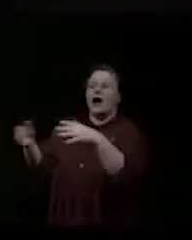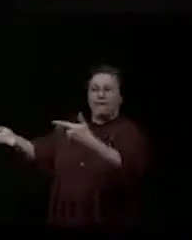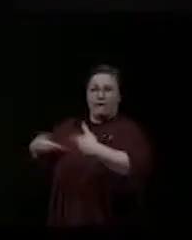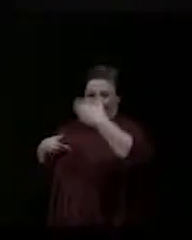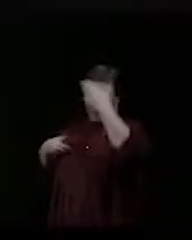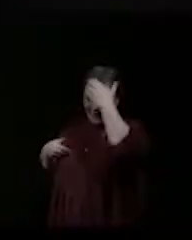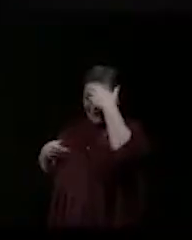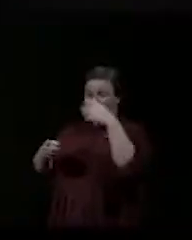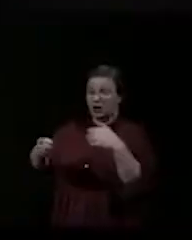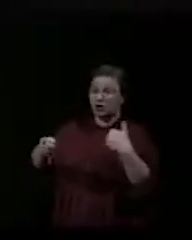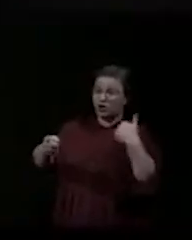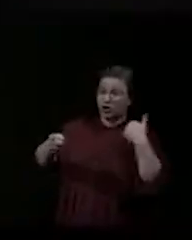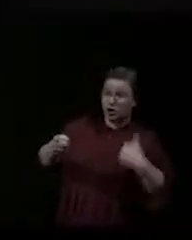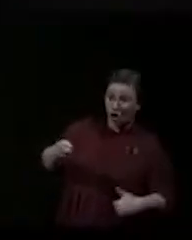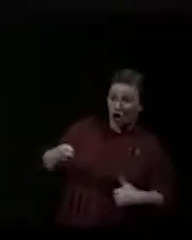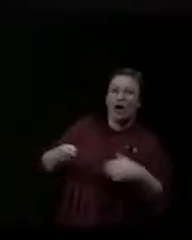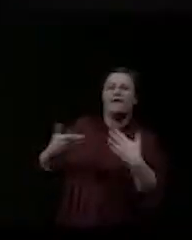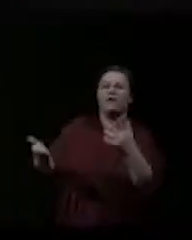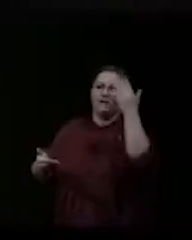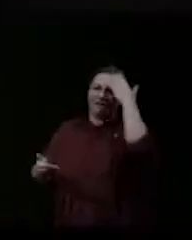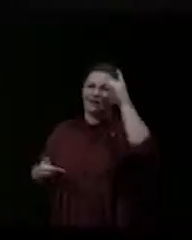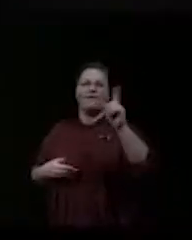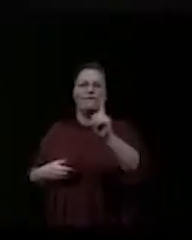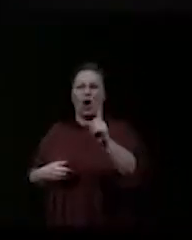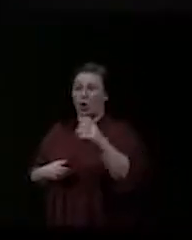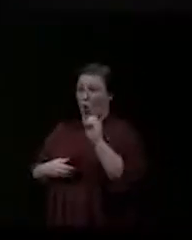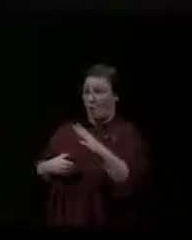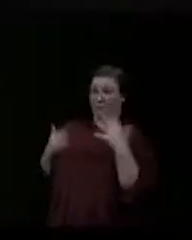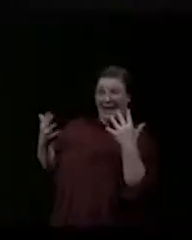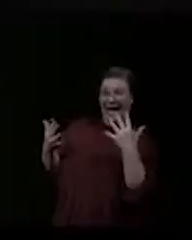somewhere, have a grave to mourn on.